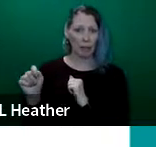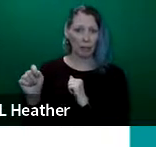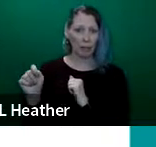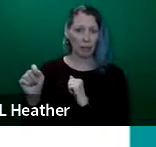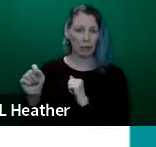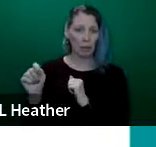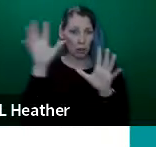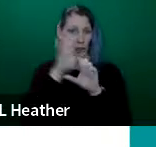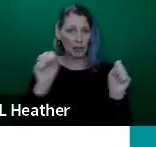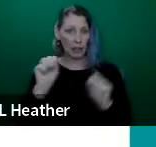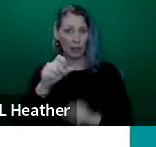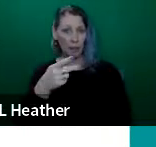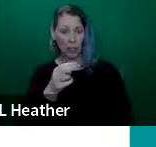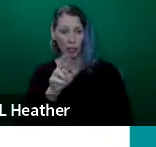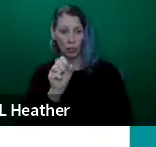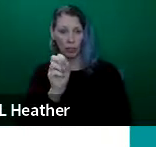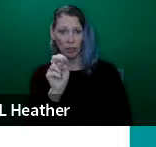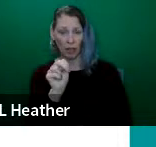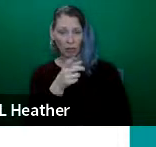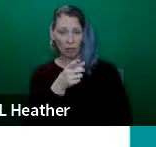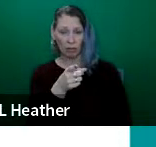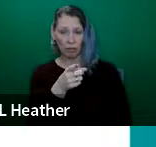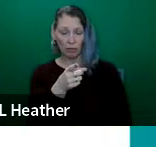President Peterson?